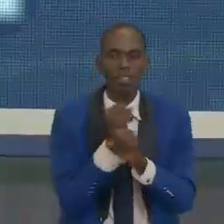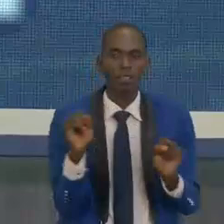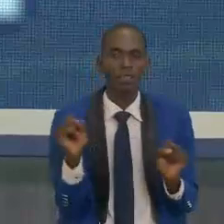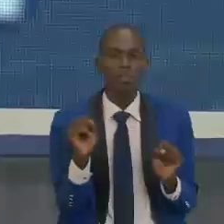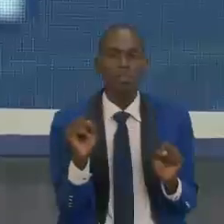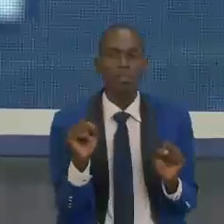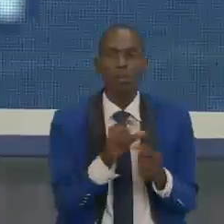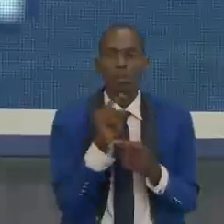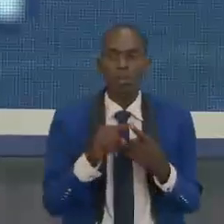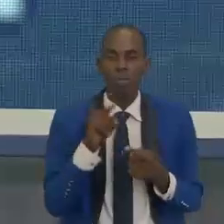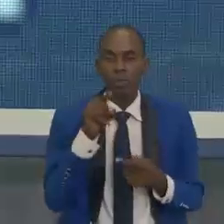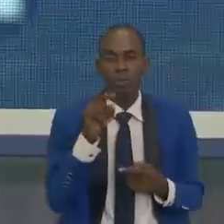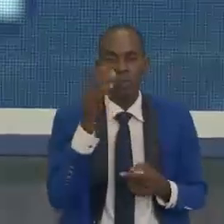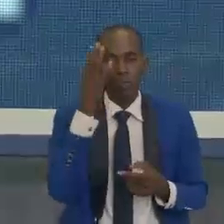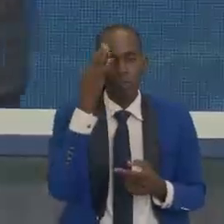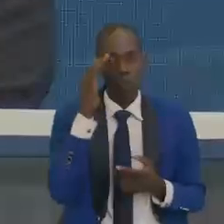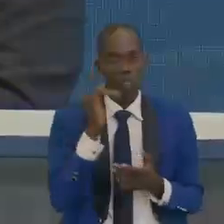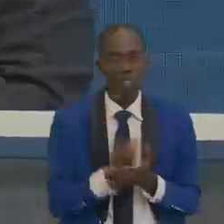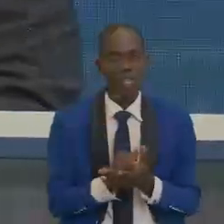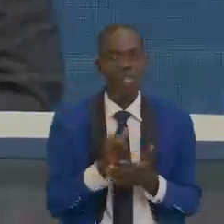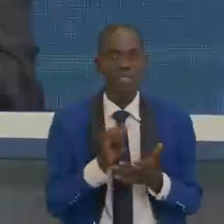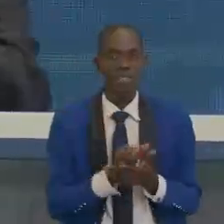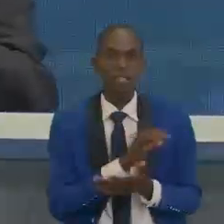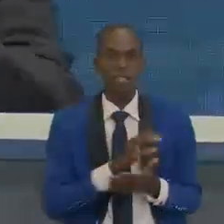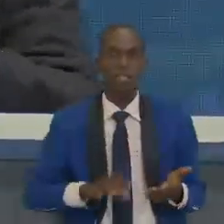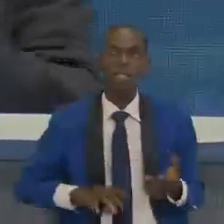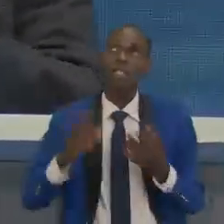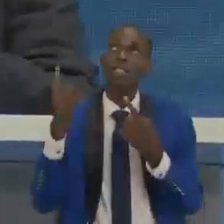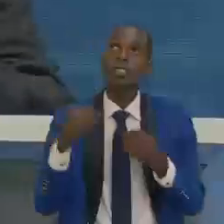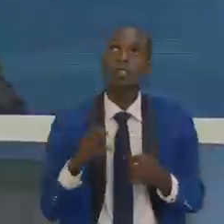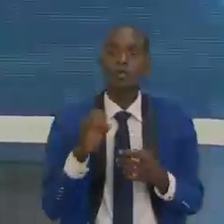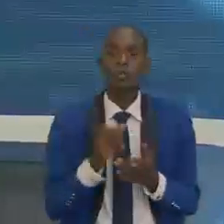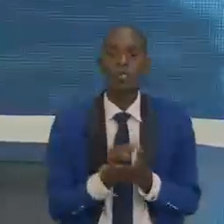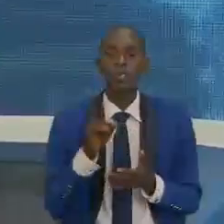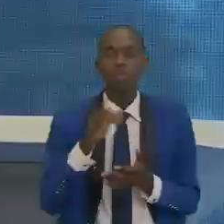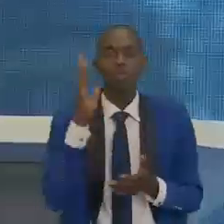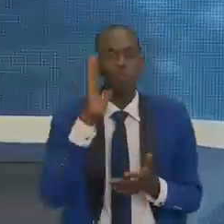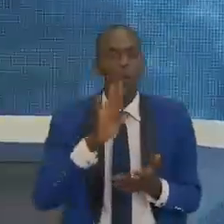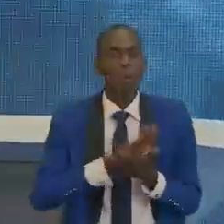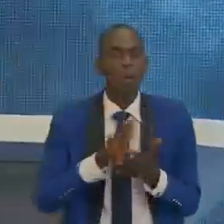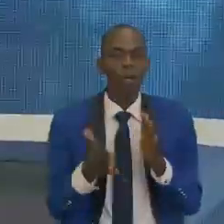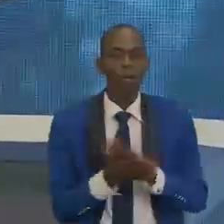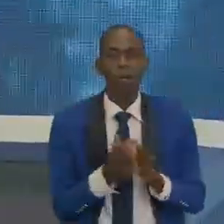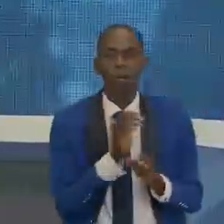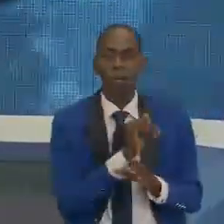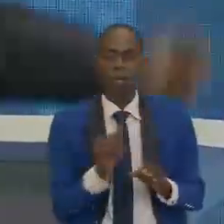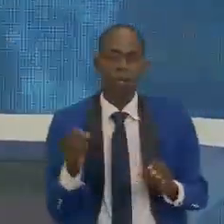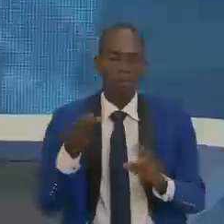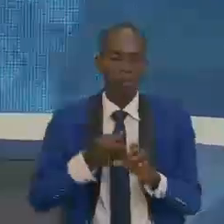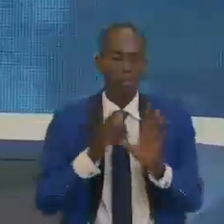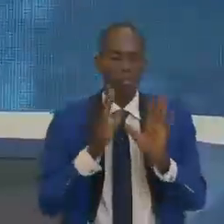when you know that Christ came so that you'll become a partaker of